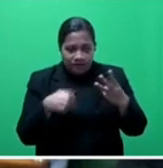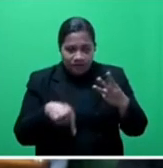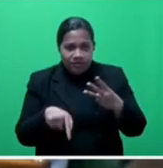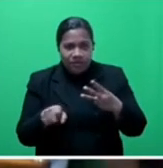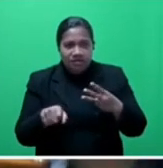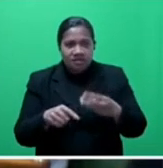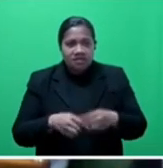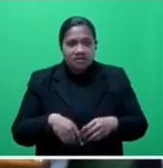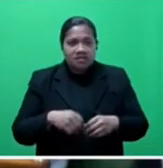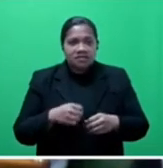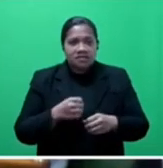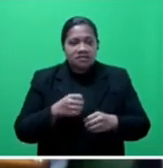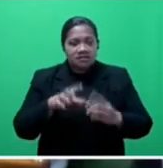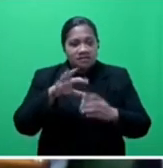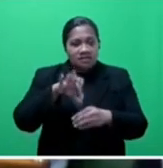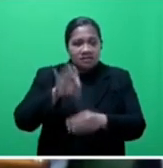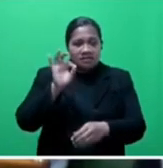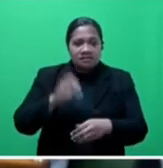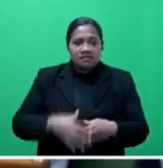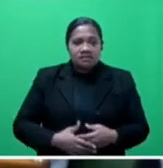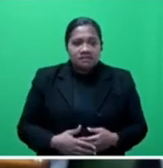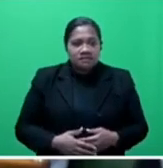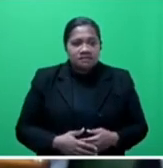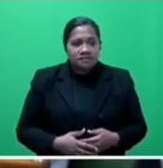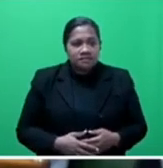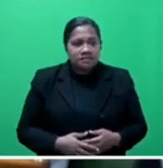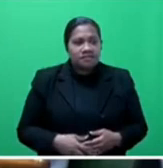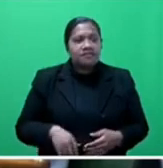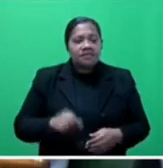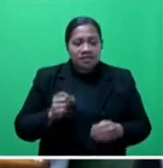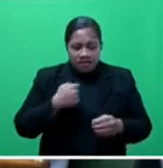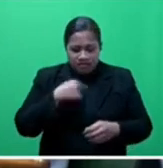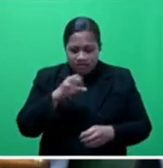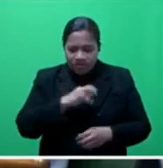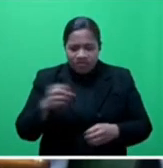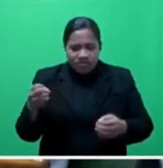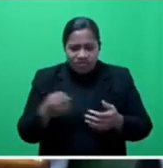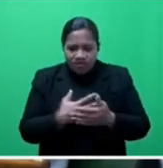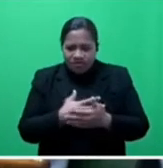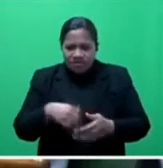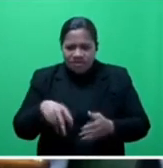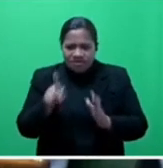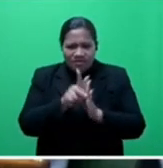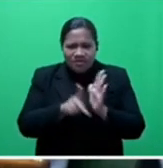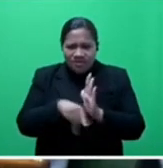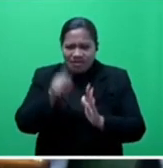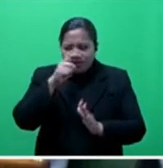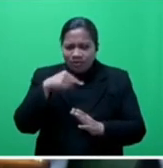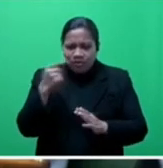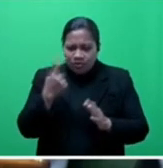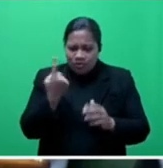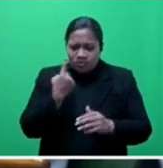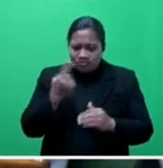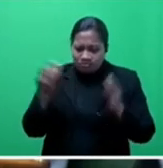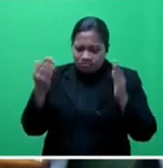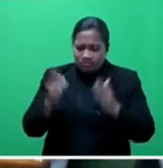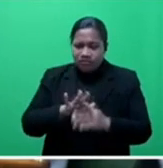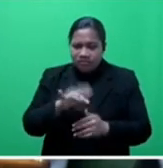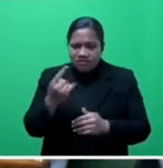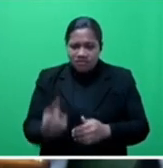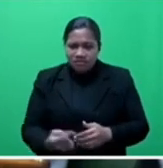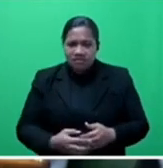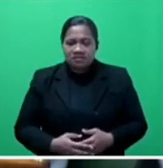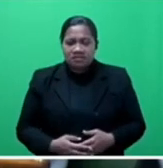do so because I want to be able to influence policies that are people-centered. I failed to make the first cut into